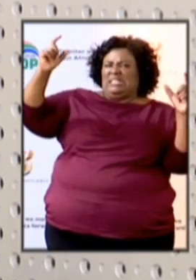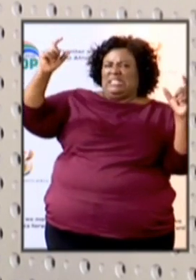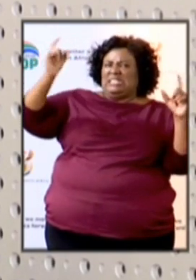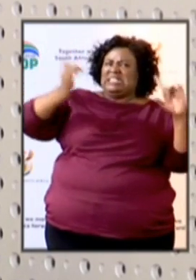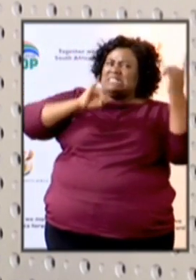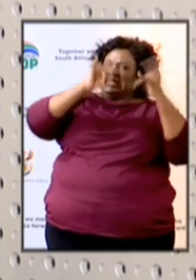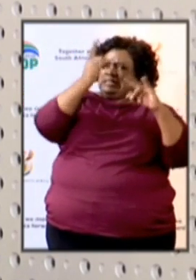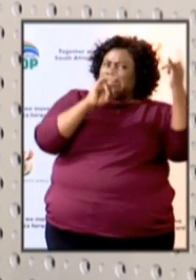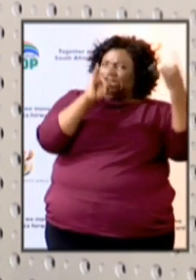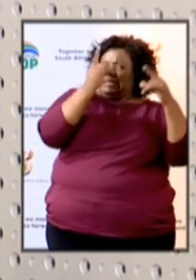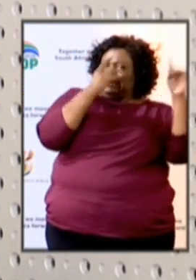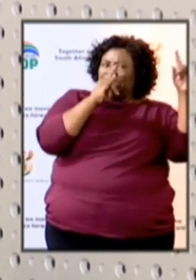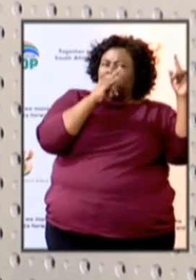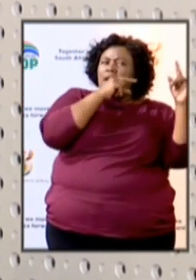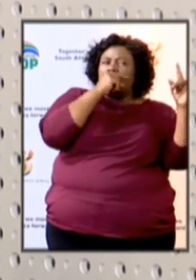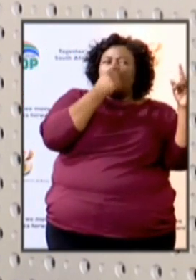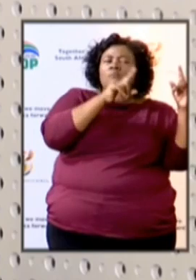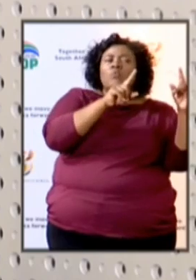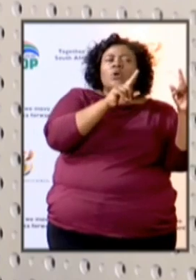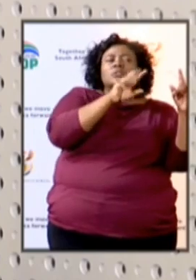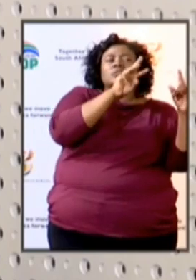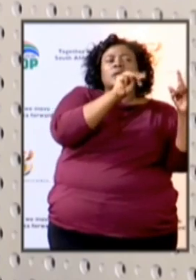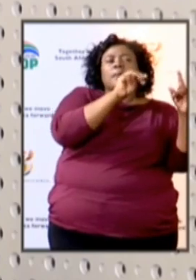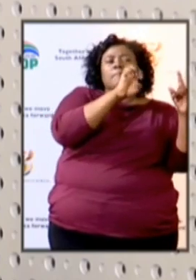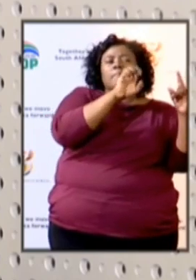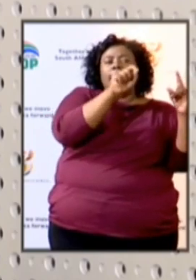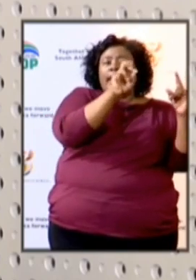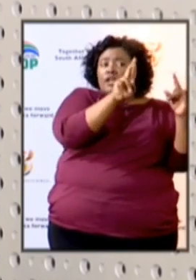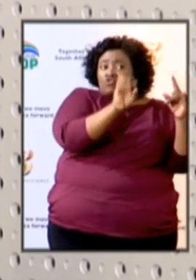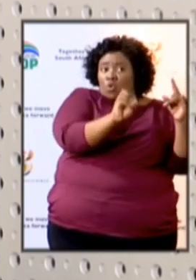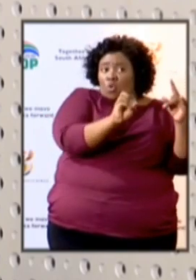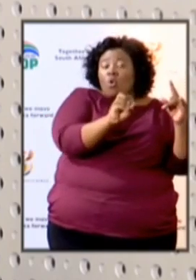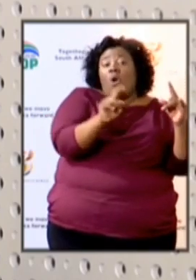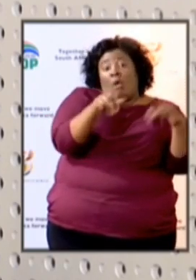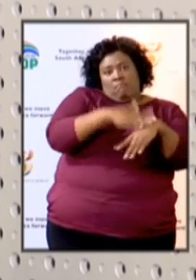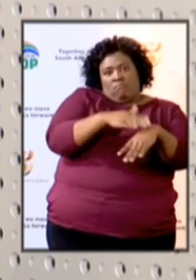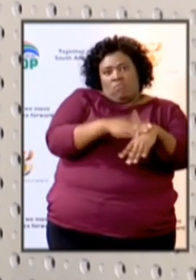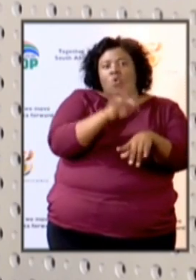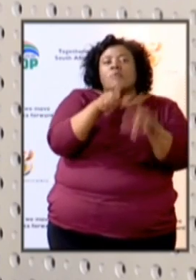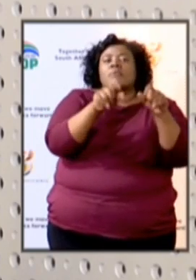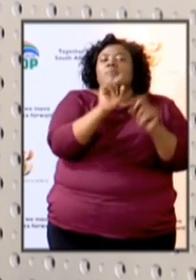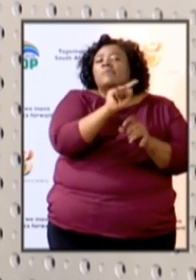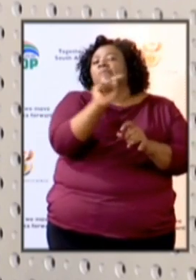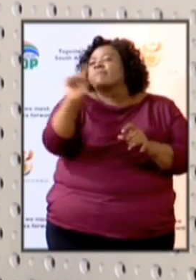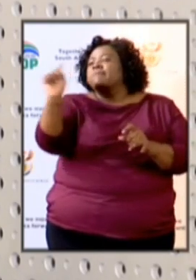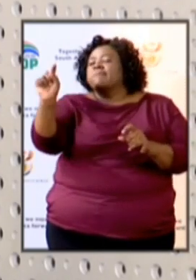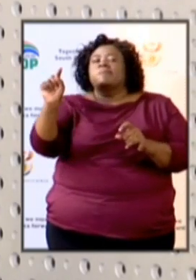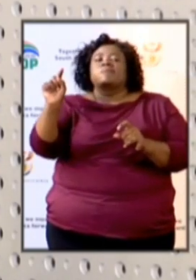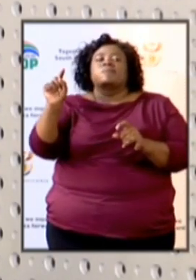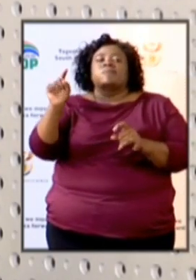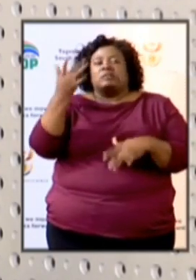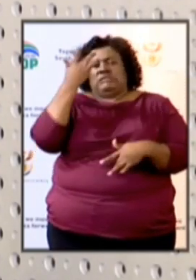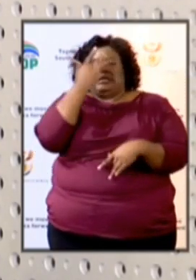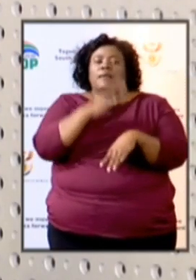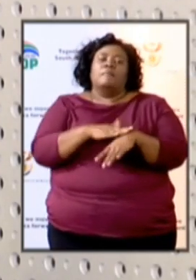metro yilapho ke la inumber zikhona kakhulu